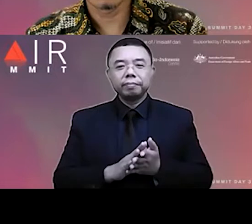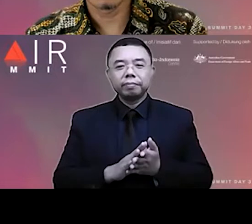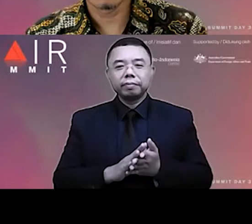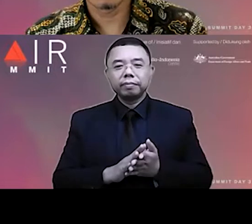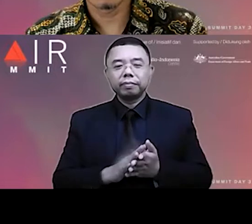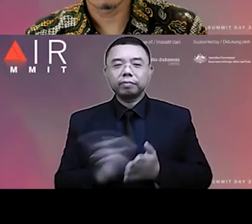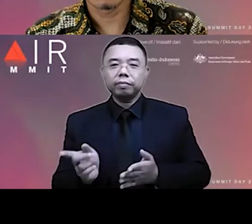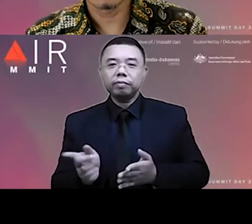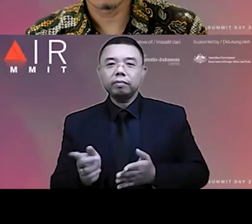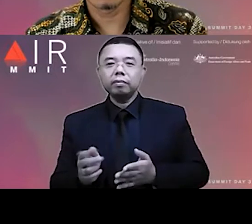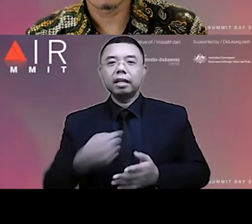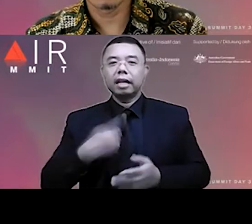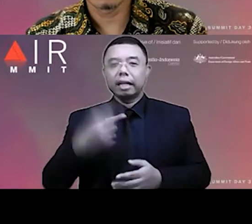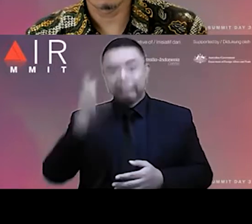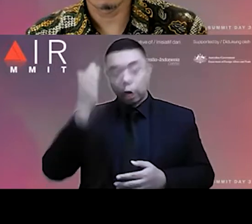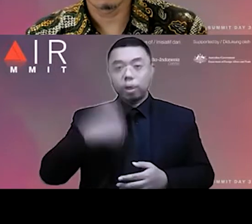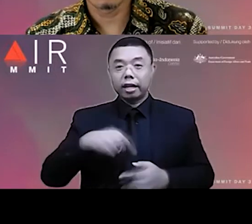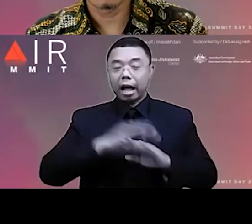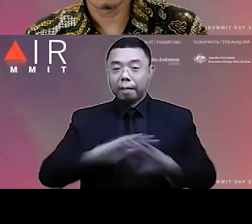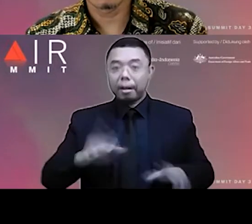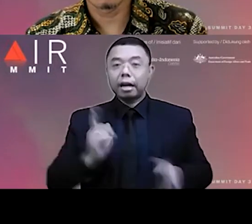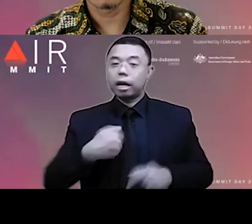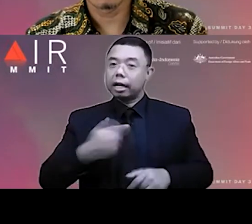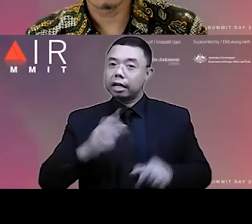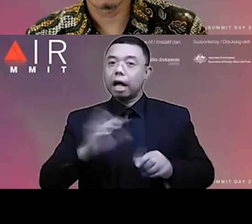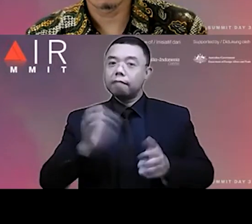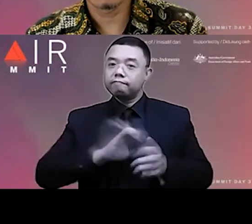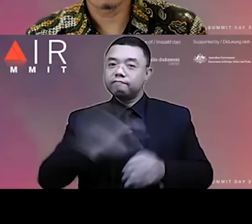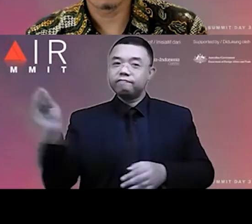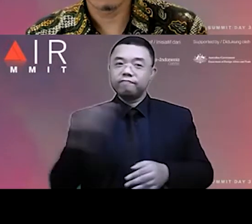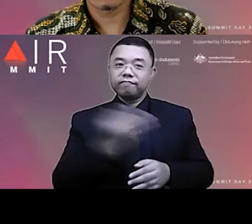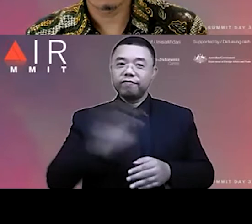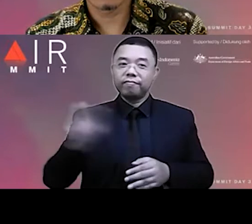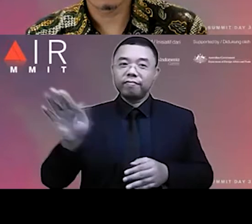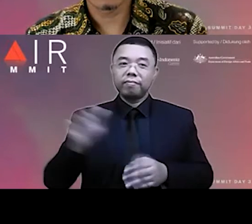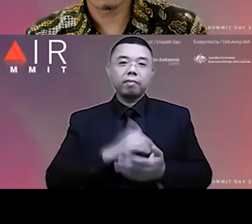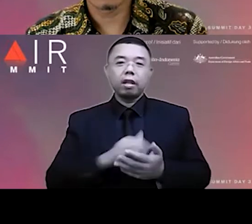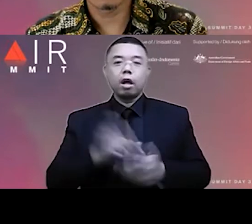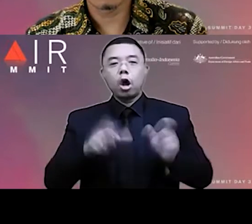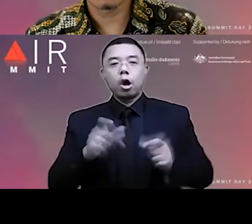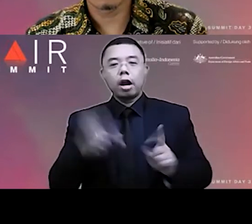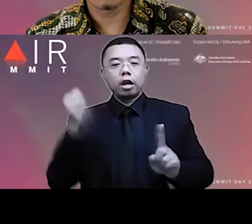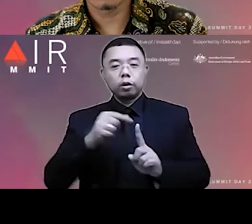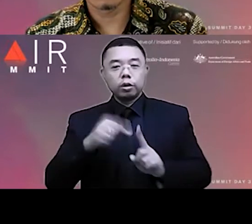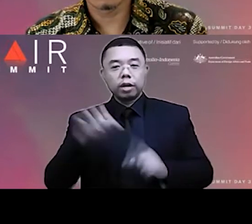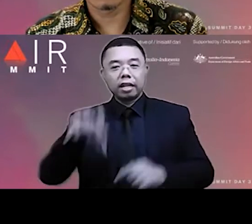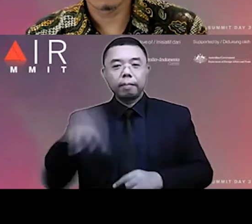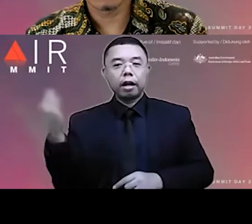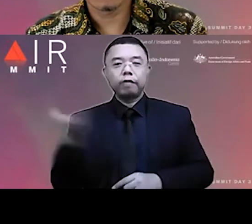and then we travel, then the people in the destination will be also safe, and I think it's